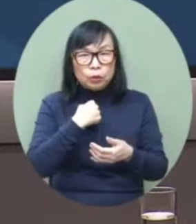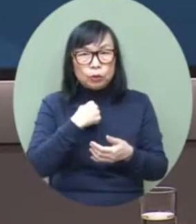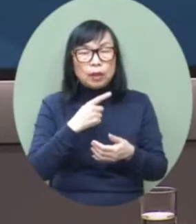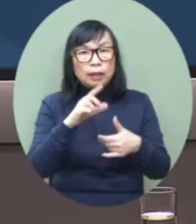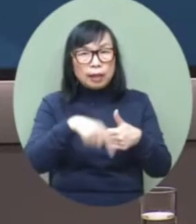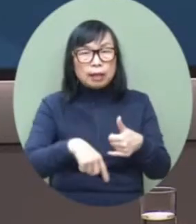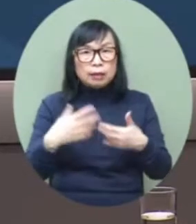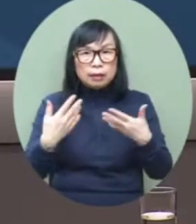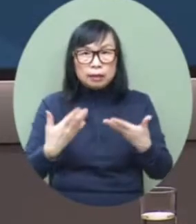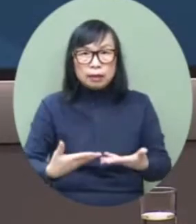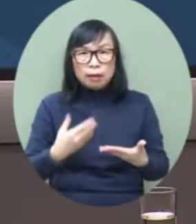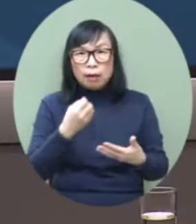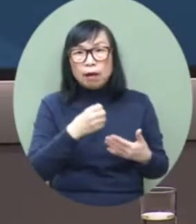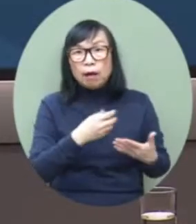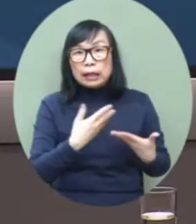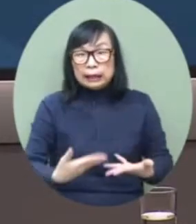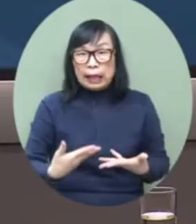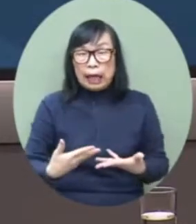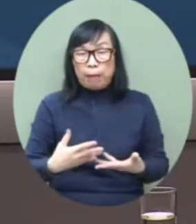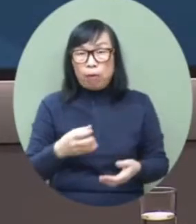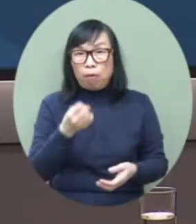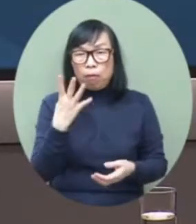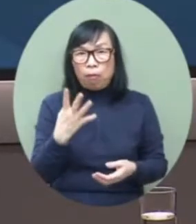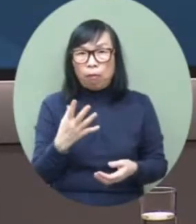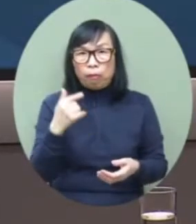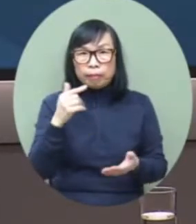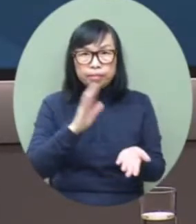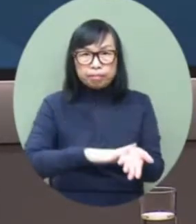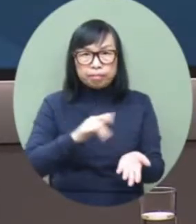to facilitate senior citizens and pregnant women.